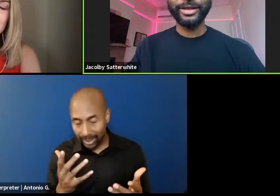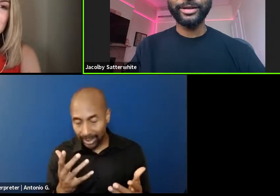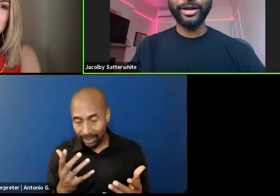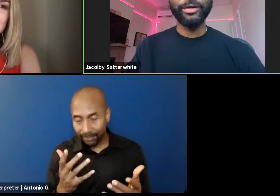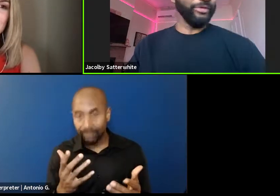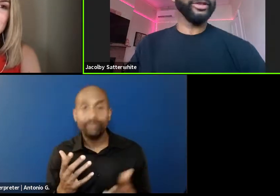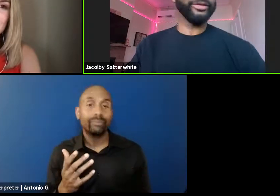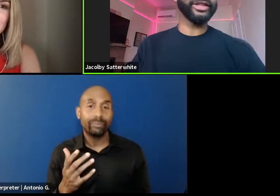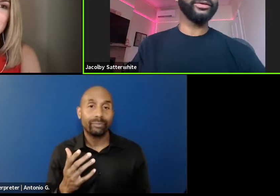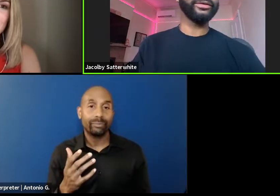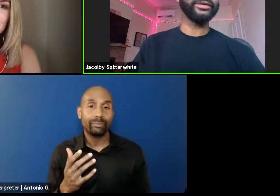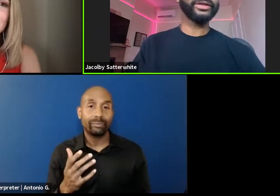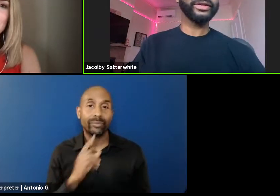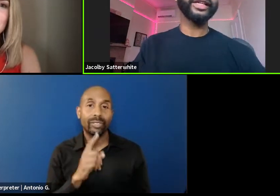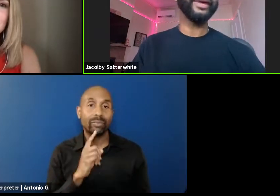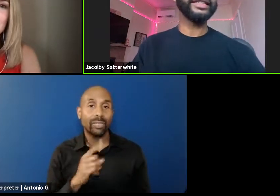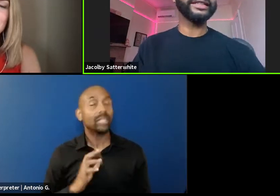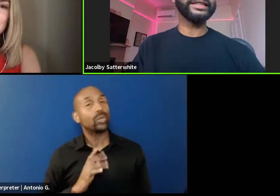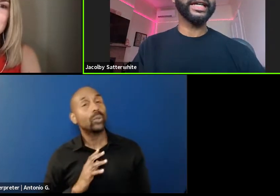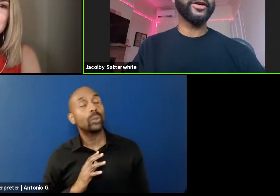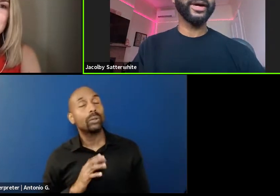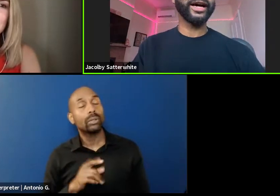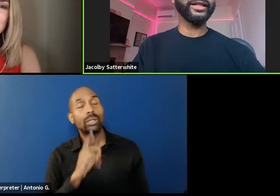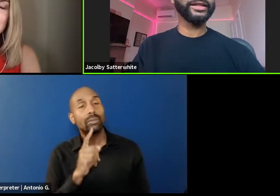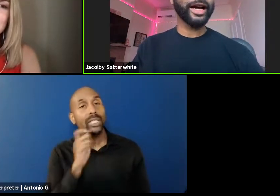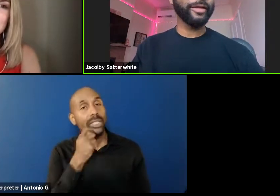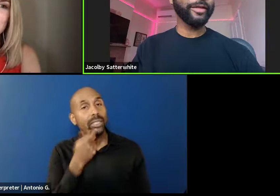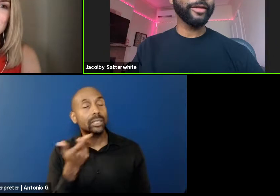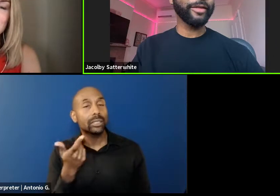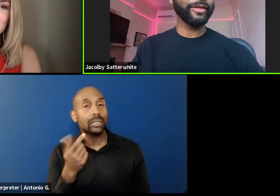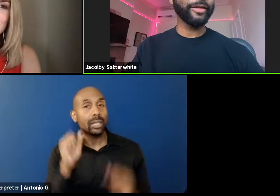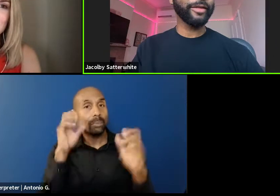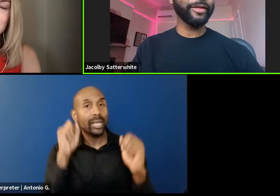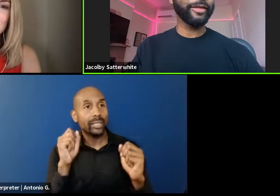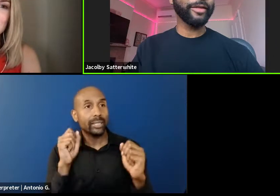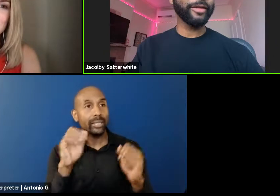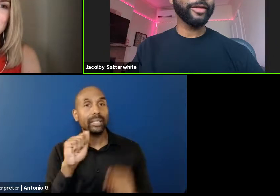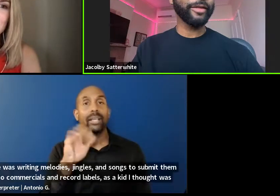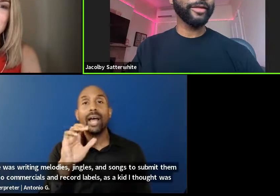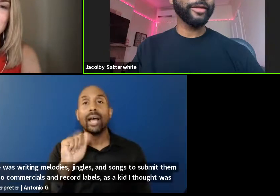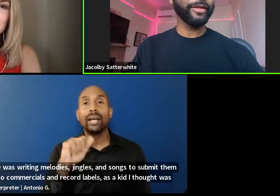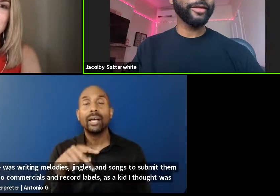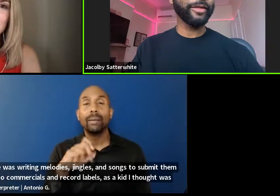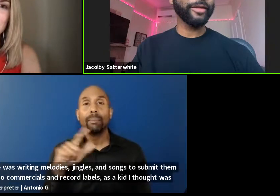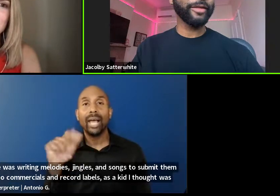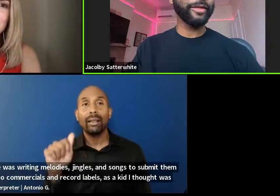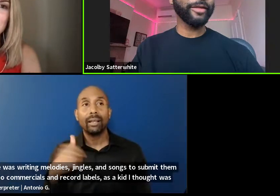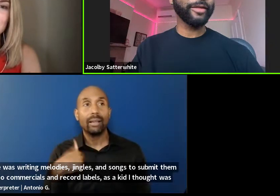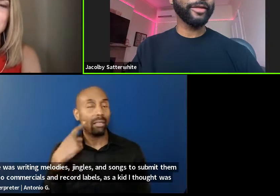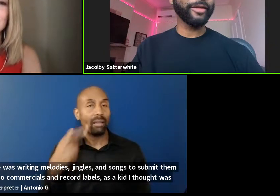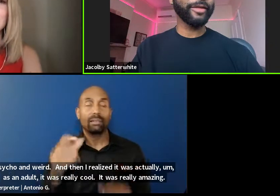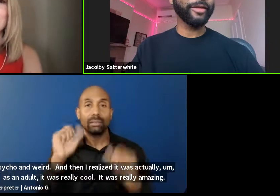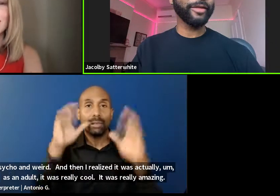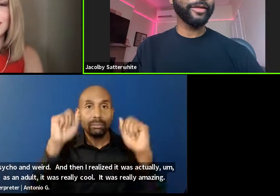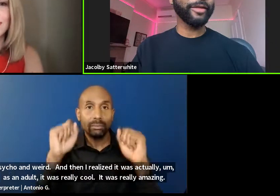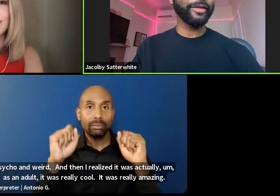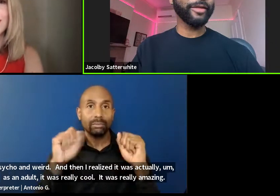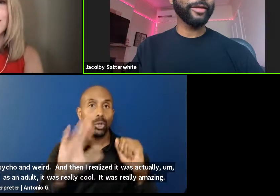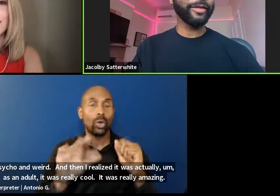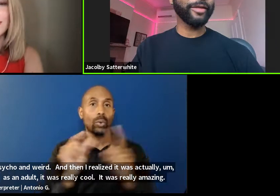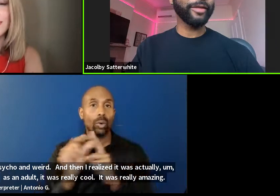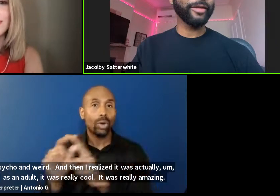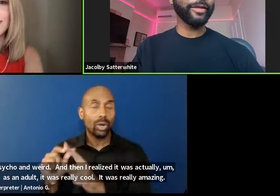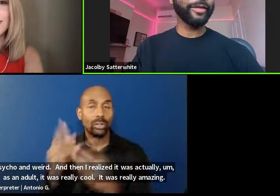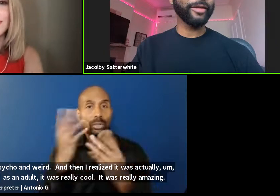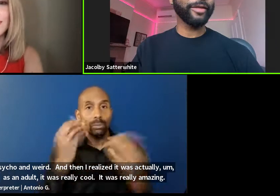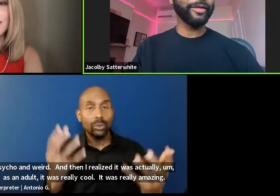you know, as an adult, like, oh, it's really, really cool, it's really amazing, oh my god, these acapellas are phenomenal, the lyrics are beautiful, they're